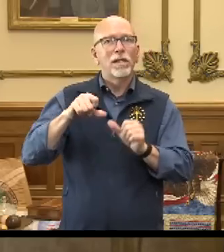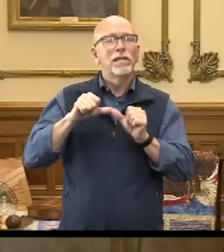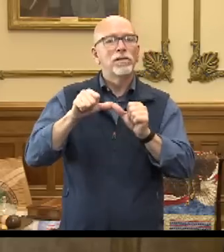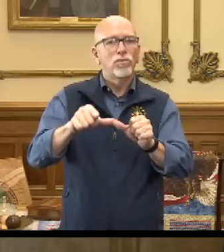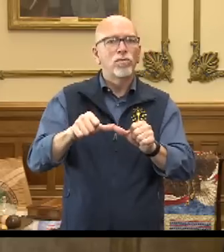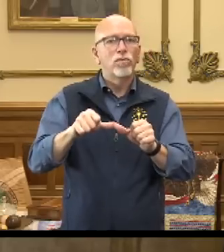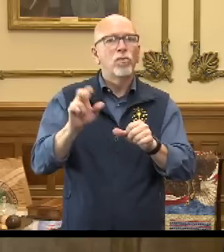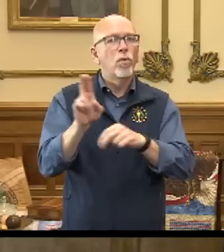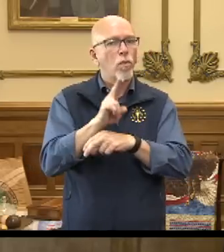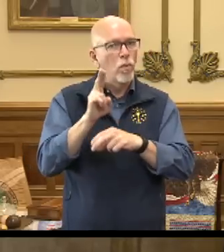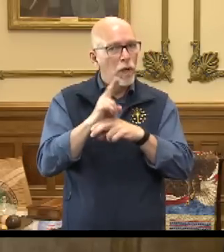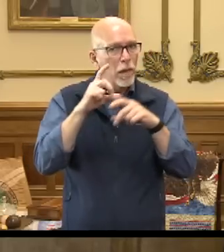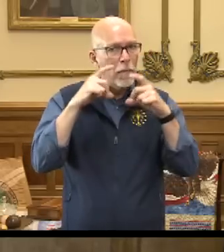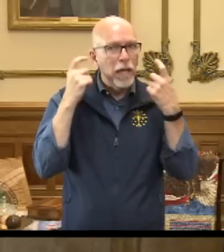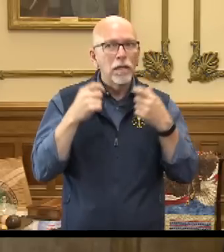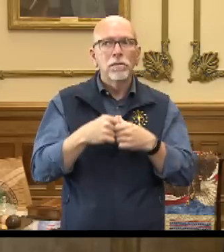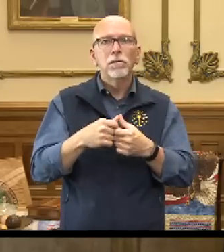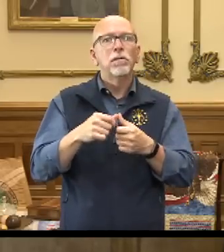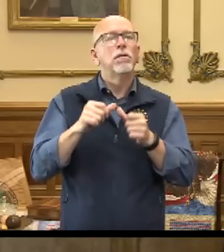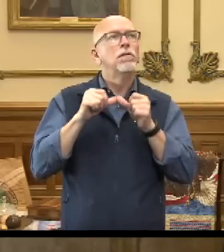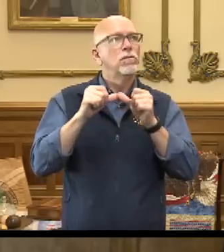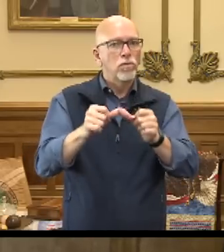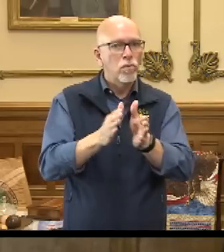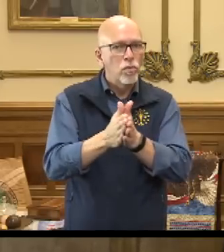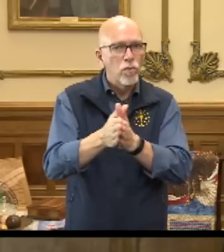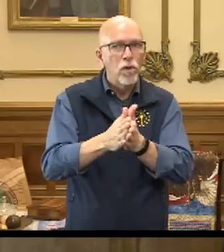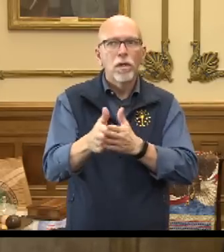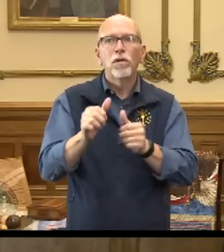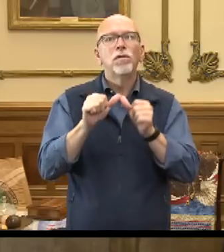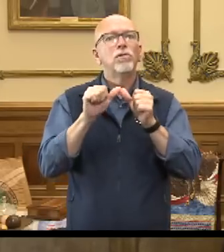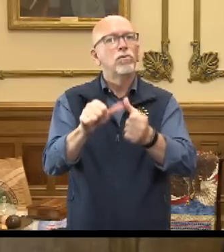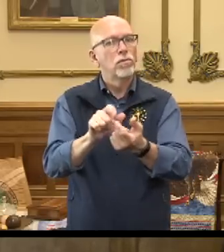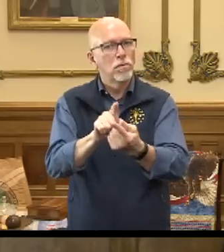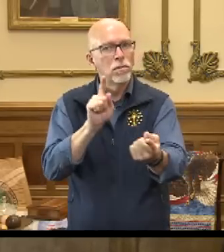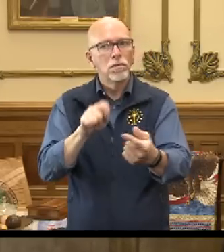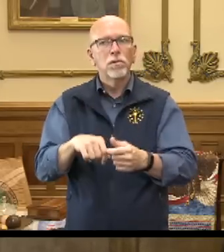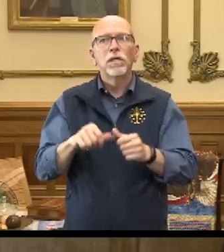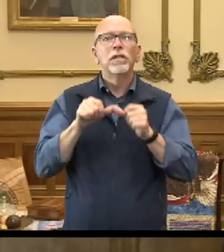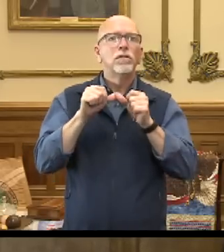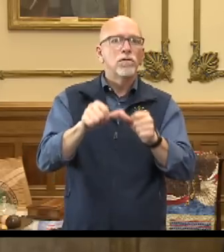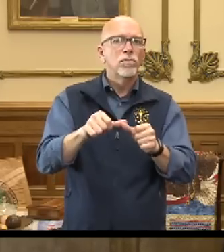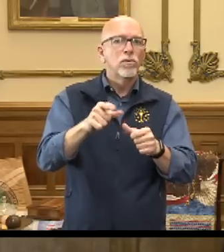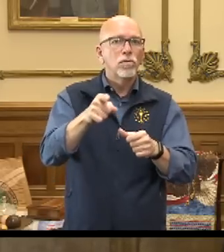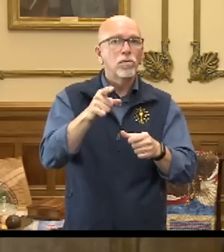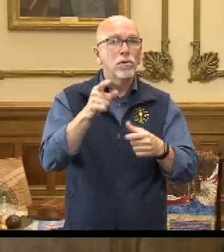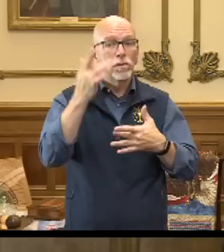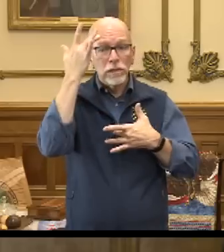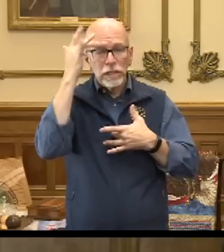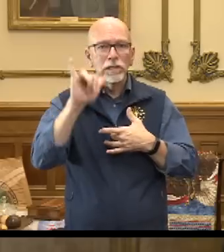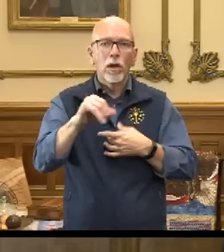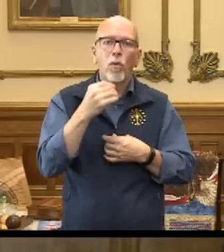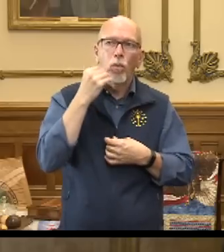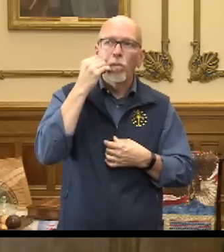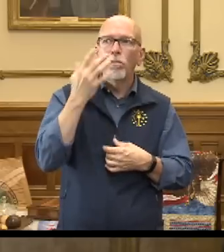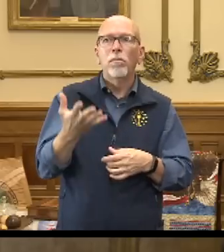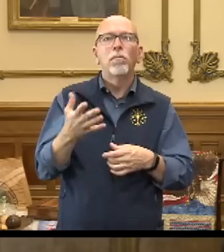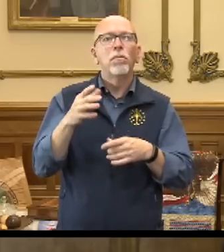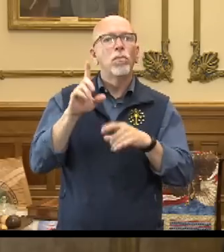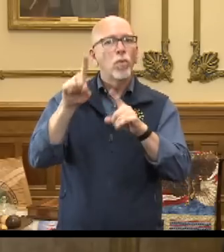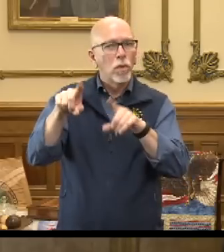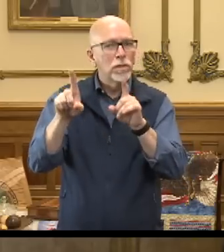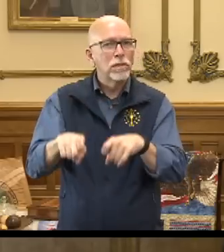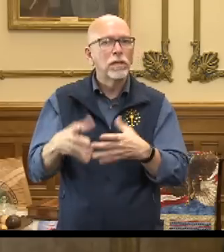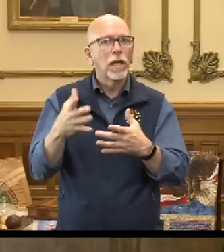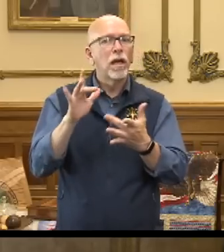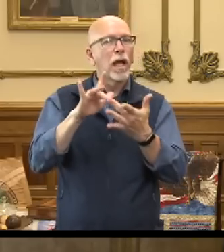continue wearing our masks, washing our hands, socially distance, not going to work or school if you're sick, getting tested, and engaging